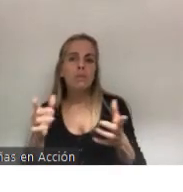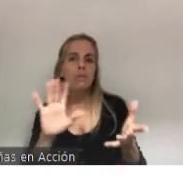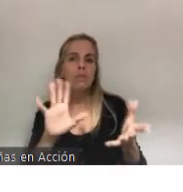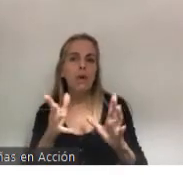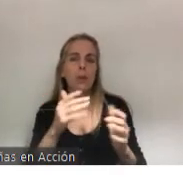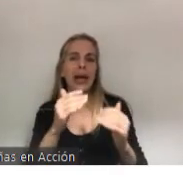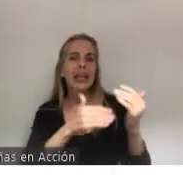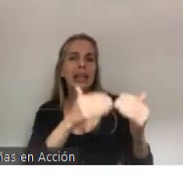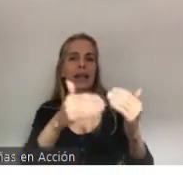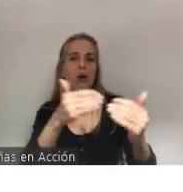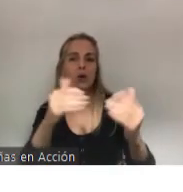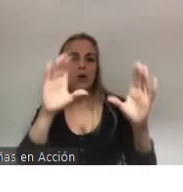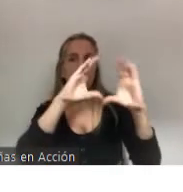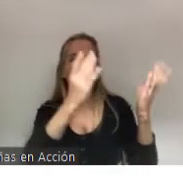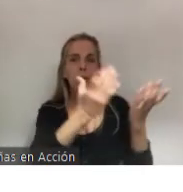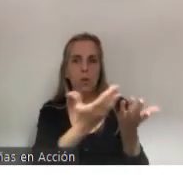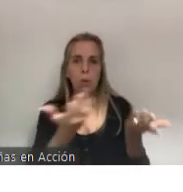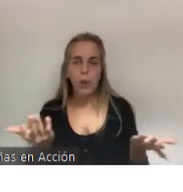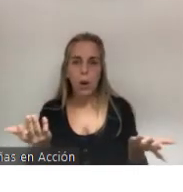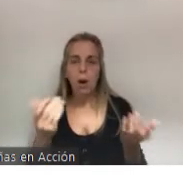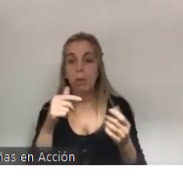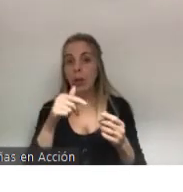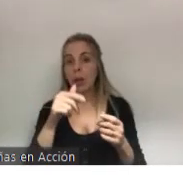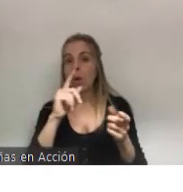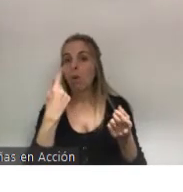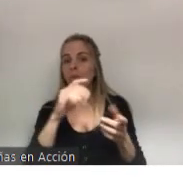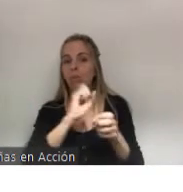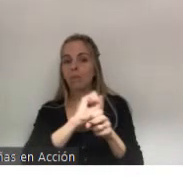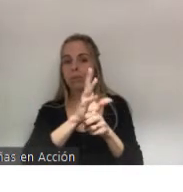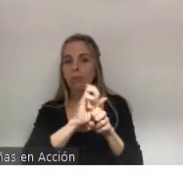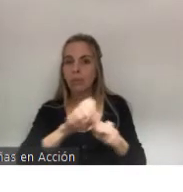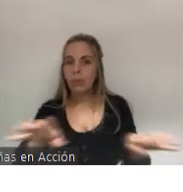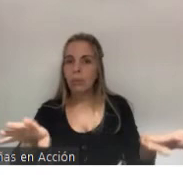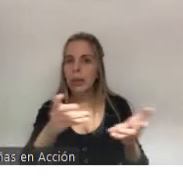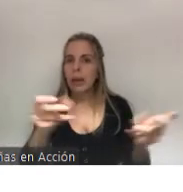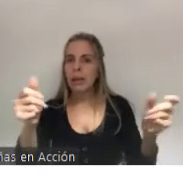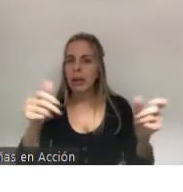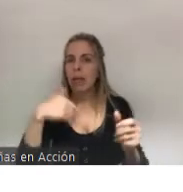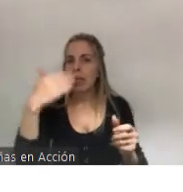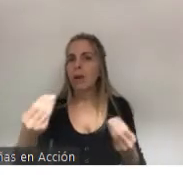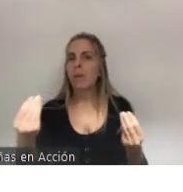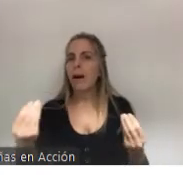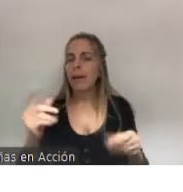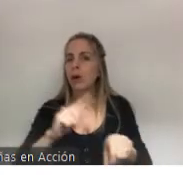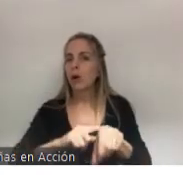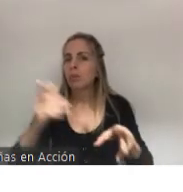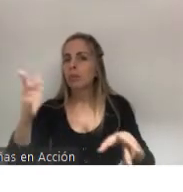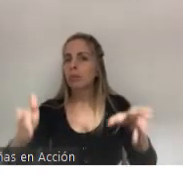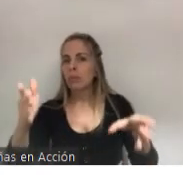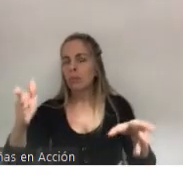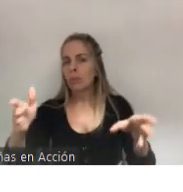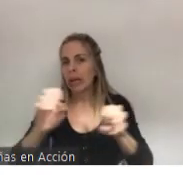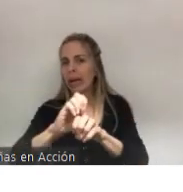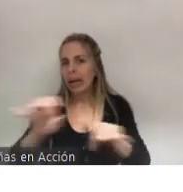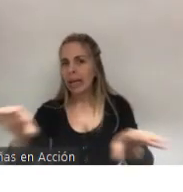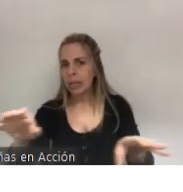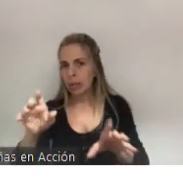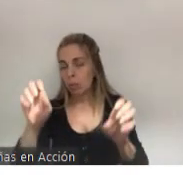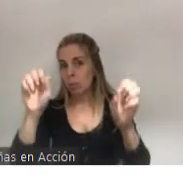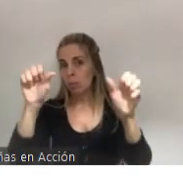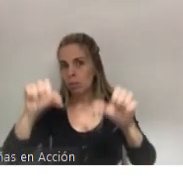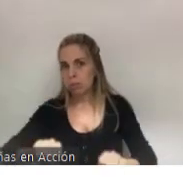old ways, I mean, taking care of different developments in the world, because we will necessarily move on to quite a